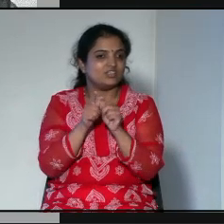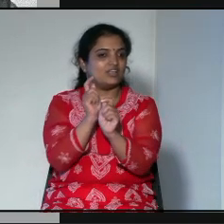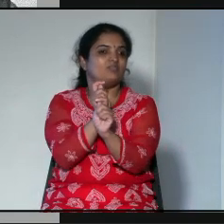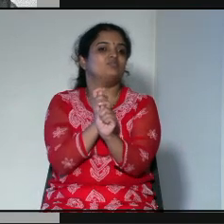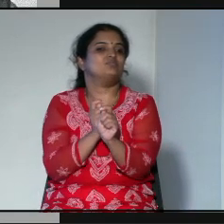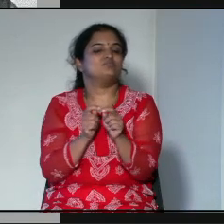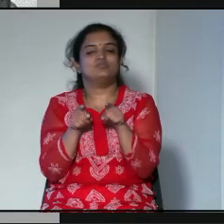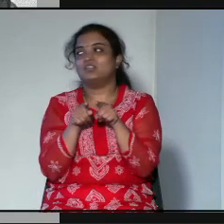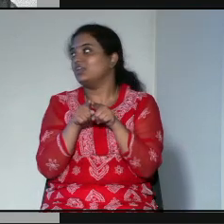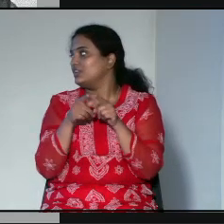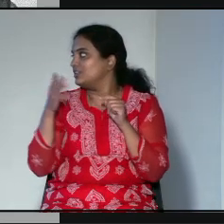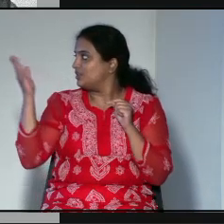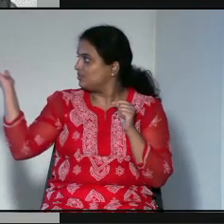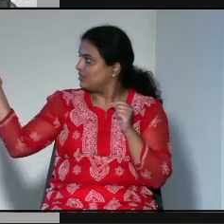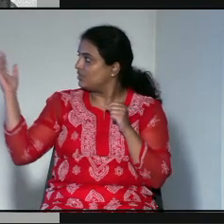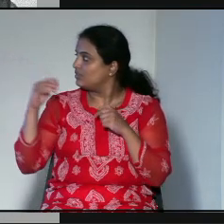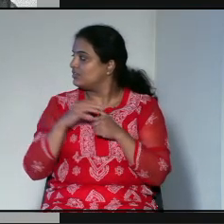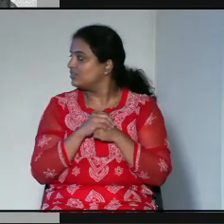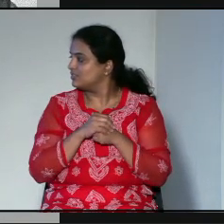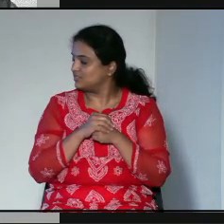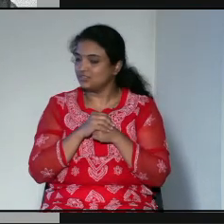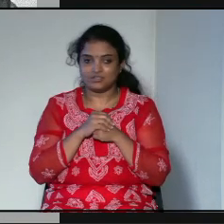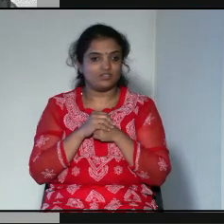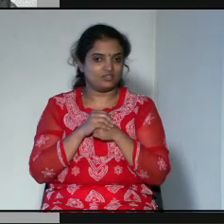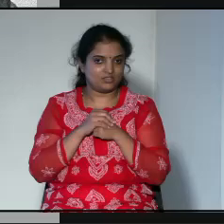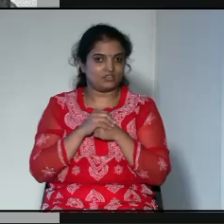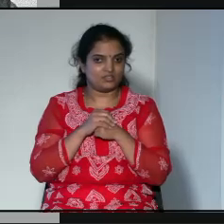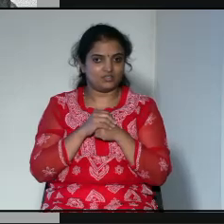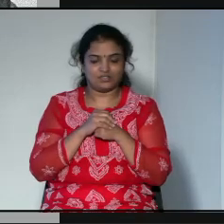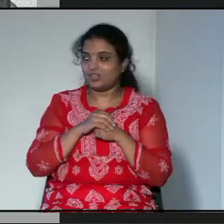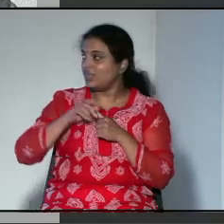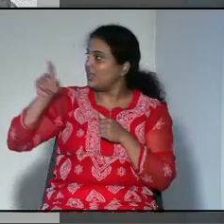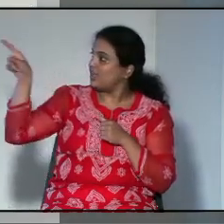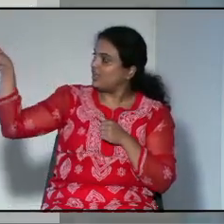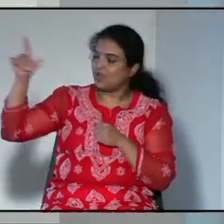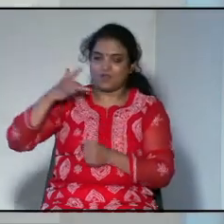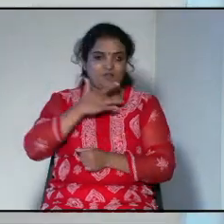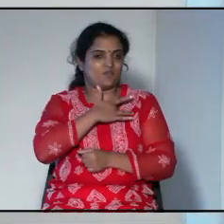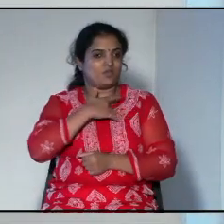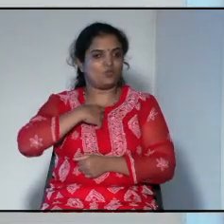some of them. Here is her own work of her on the Esraj.